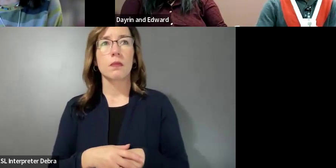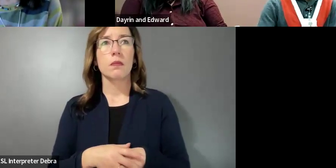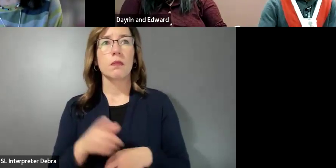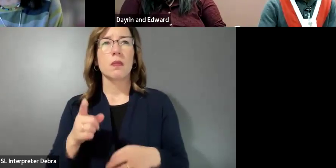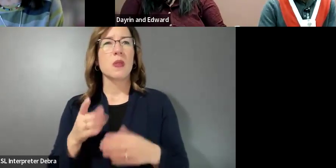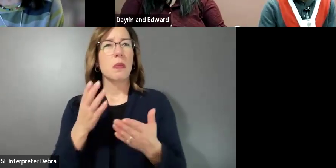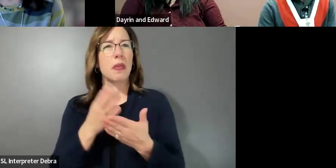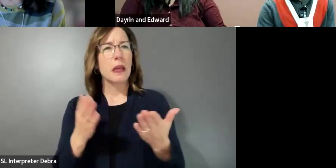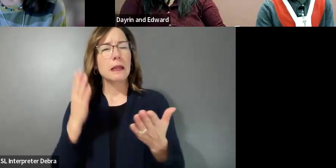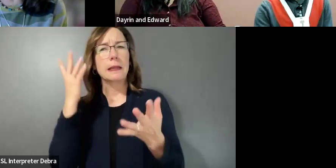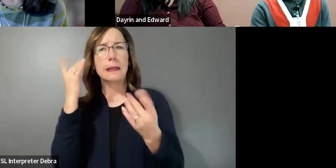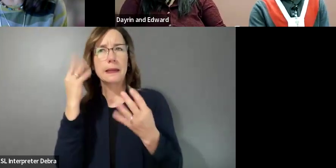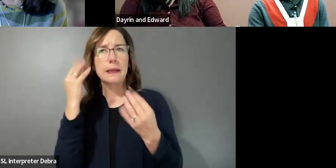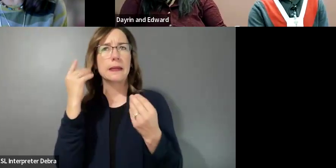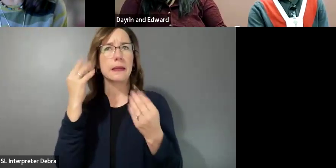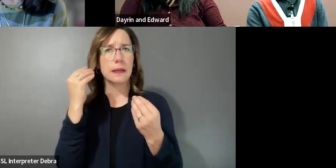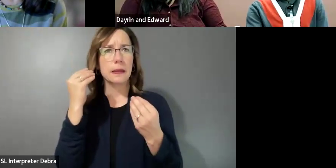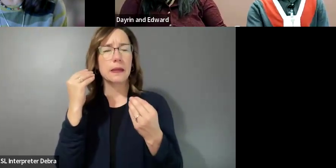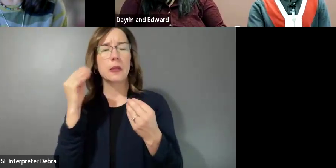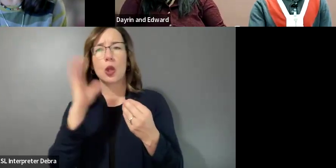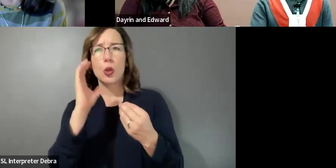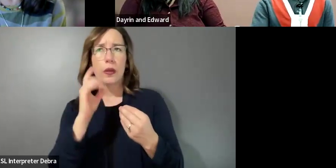think about when you're choosing a new doctor.